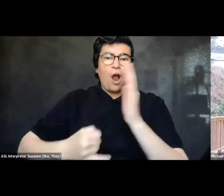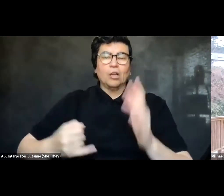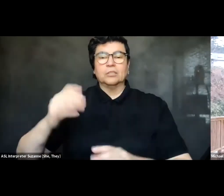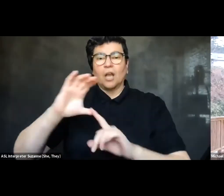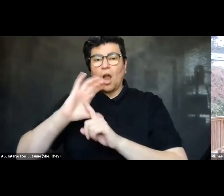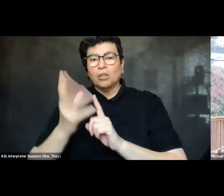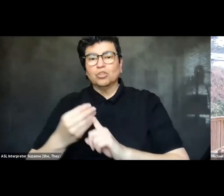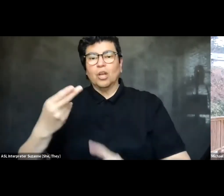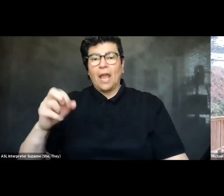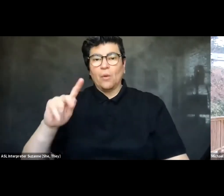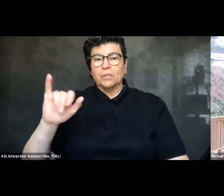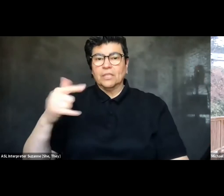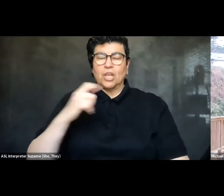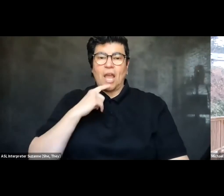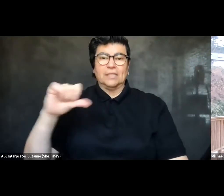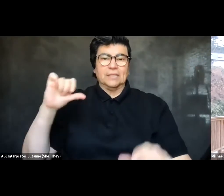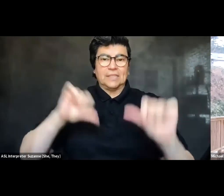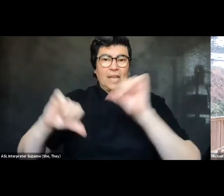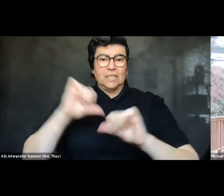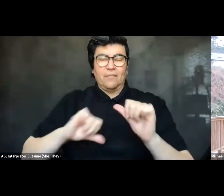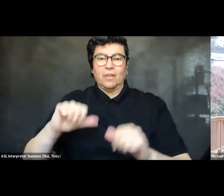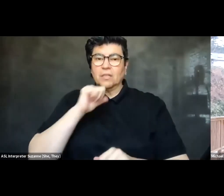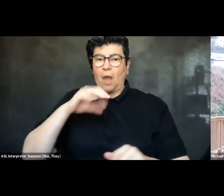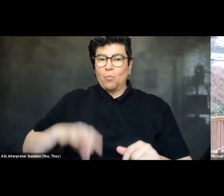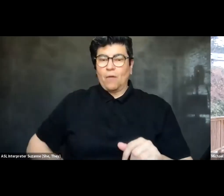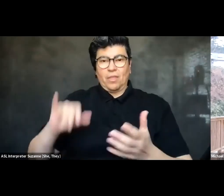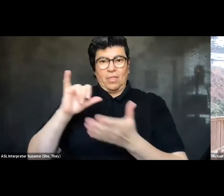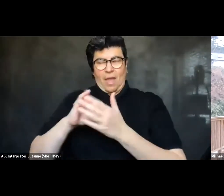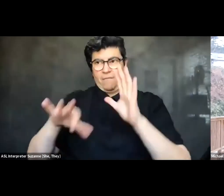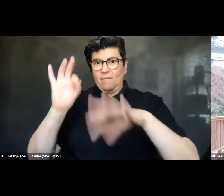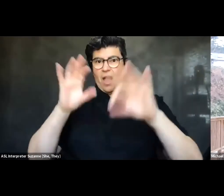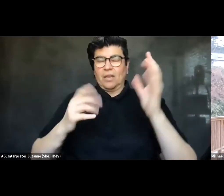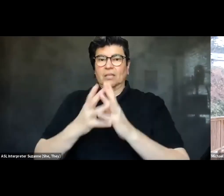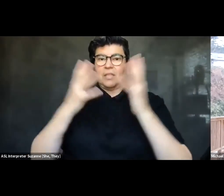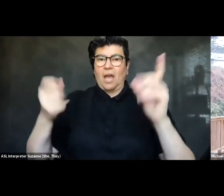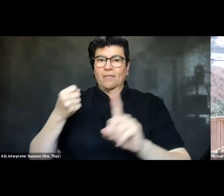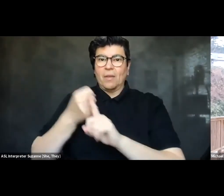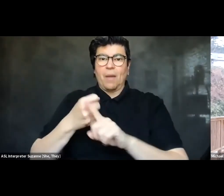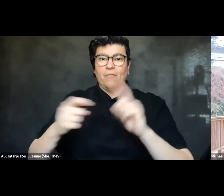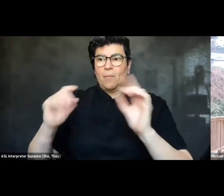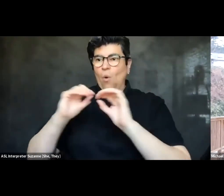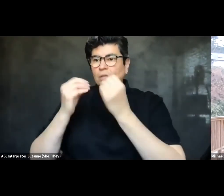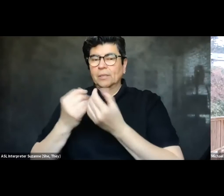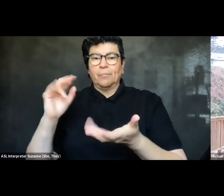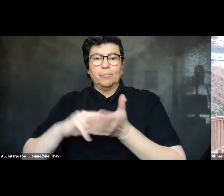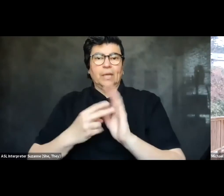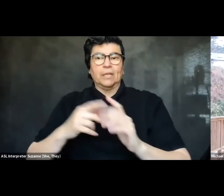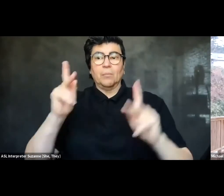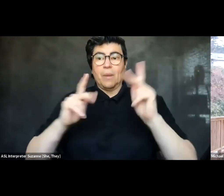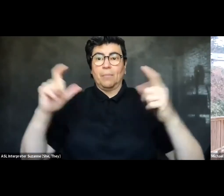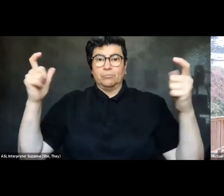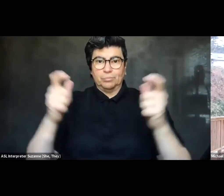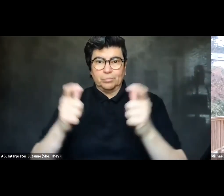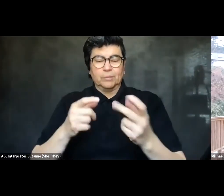scientific nonprofits. The findings reflect significant impacts on organizations, from reduction of skilled personnel